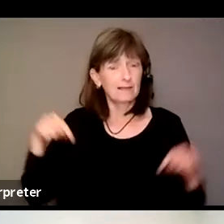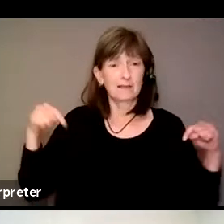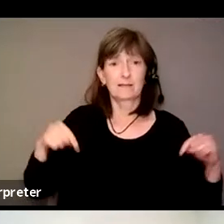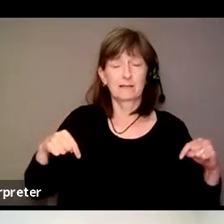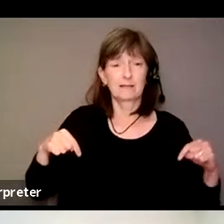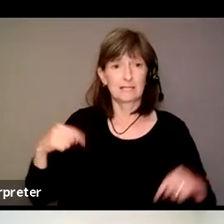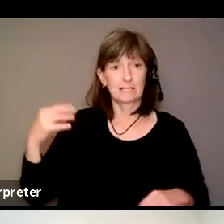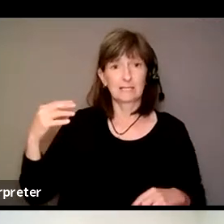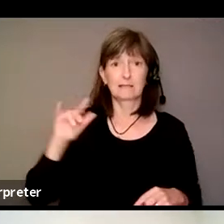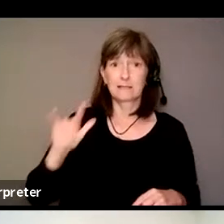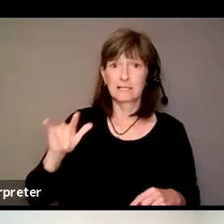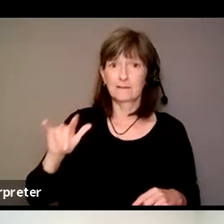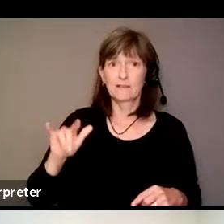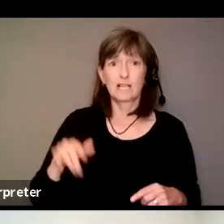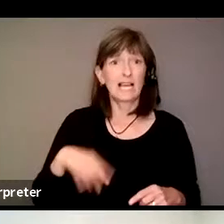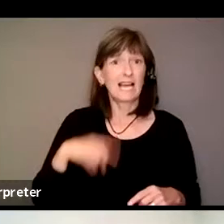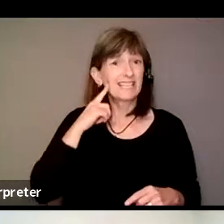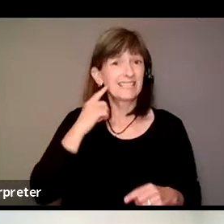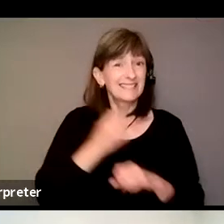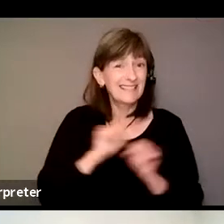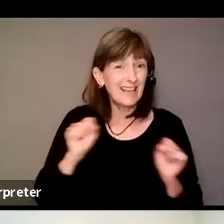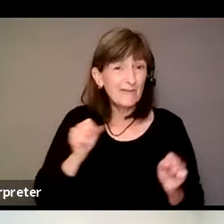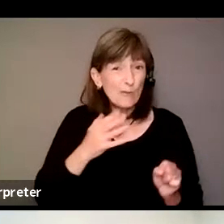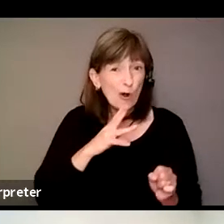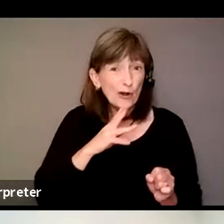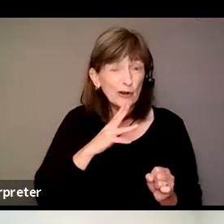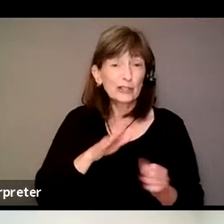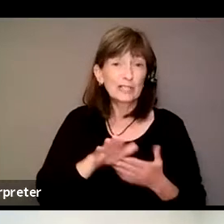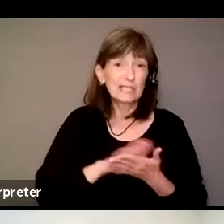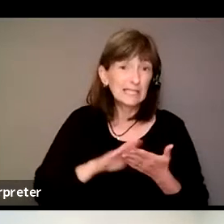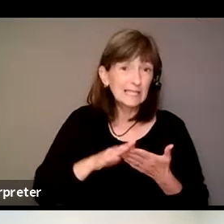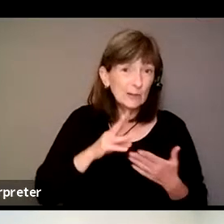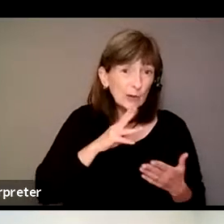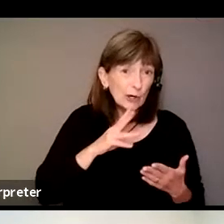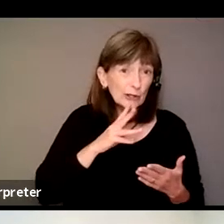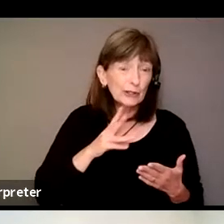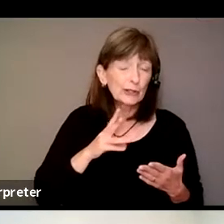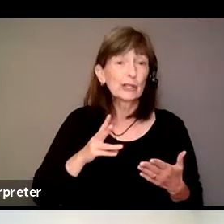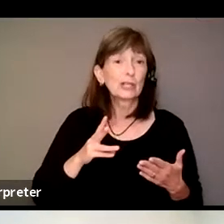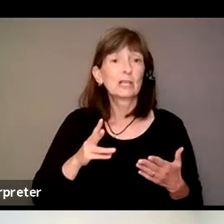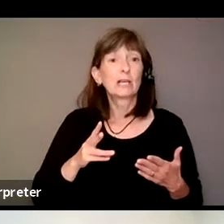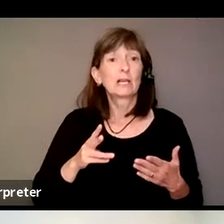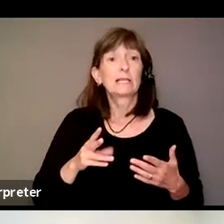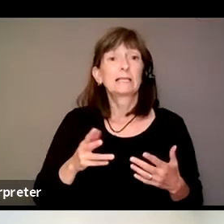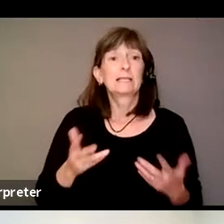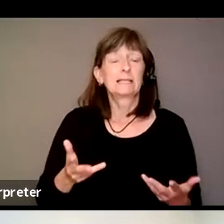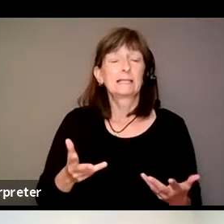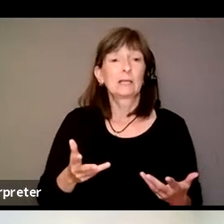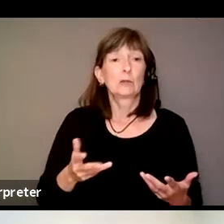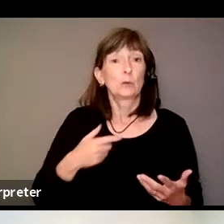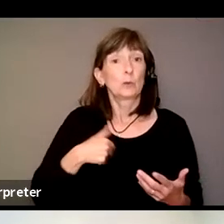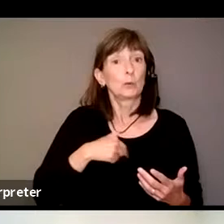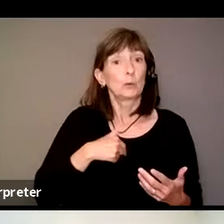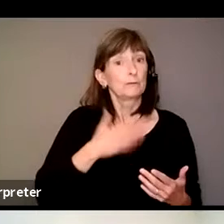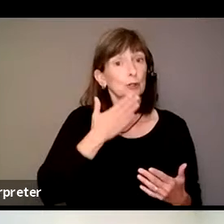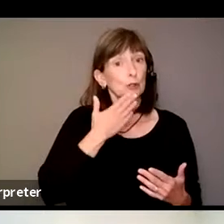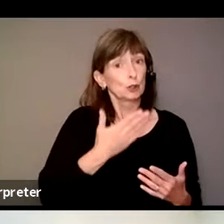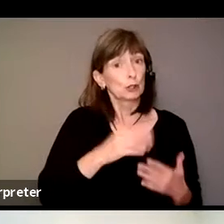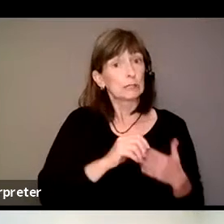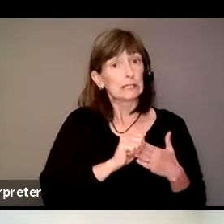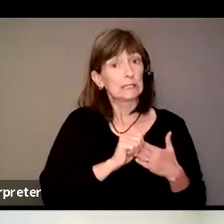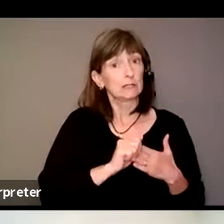I hear the hardships on safe drinking water and treating effluent and so forth, well, we had some good leadership back